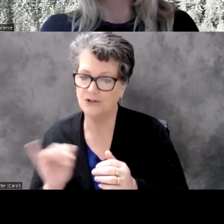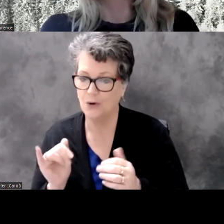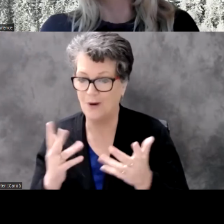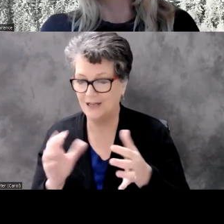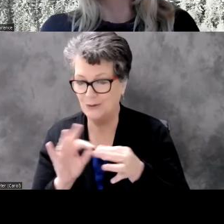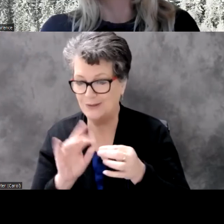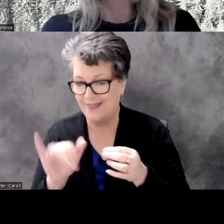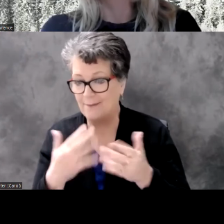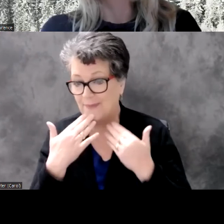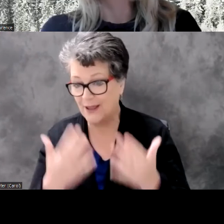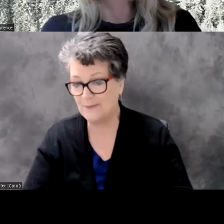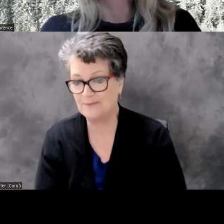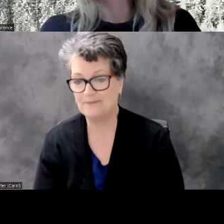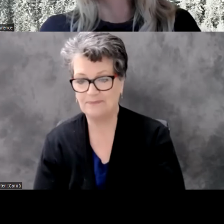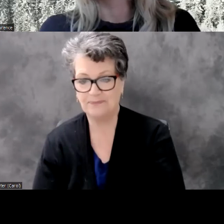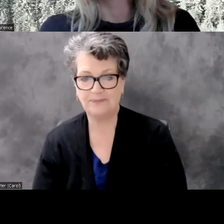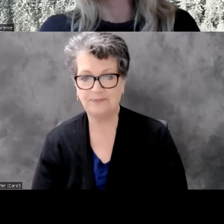Thank you.